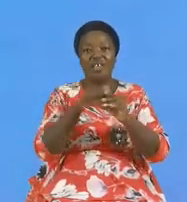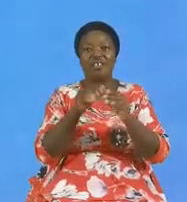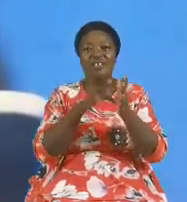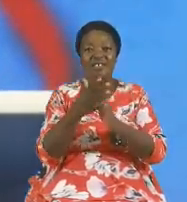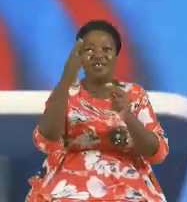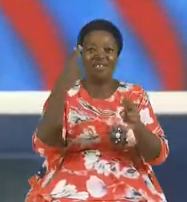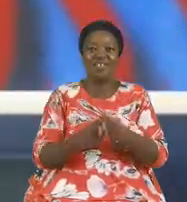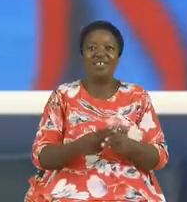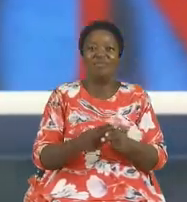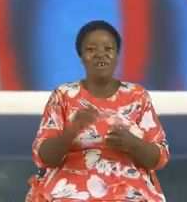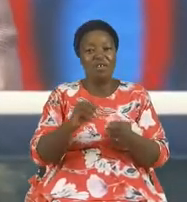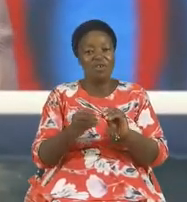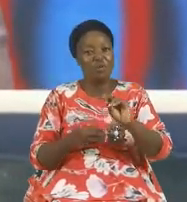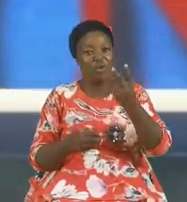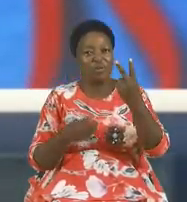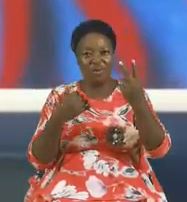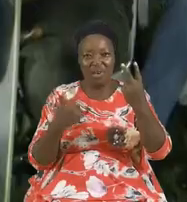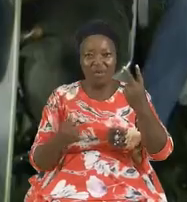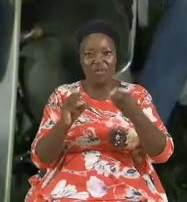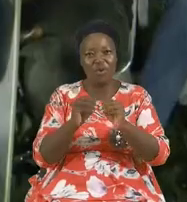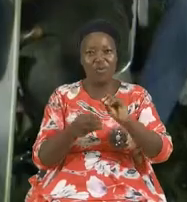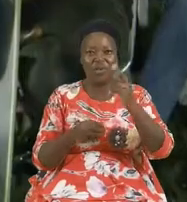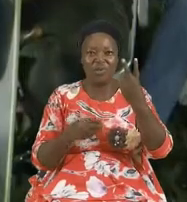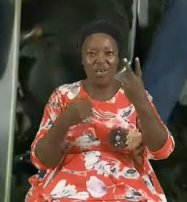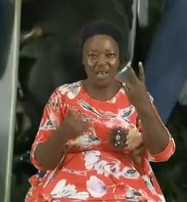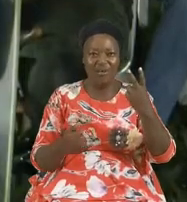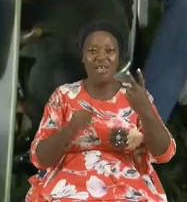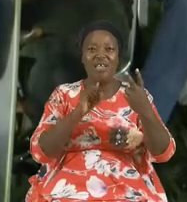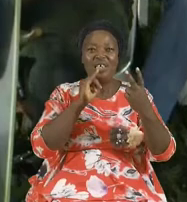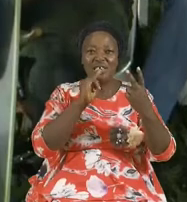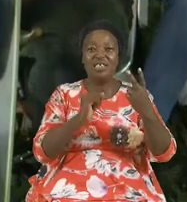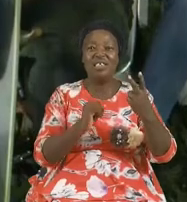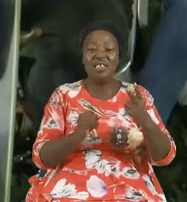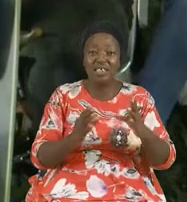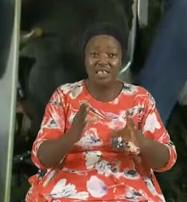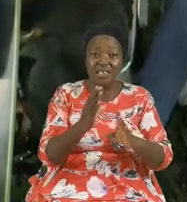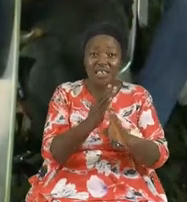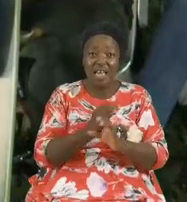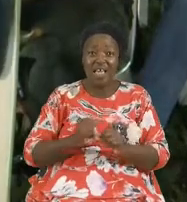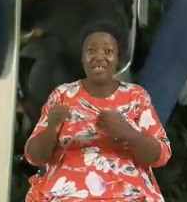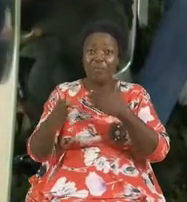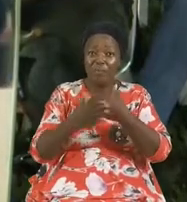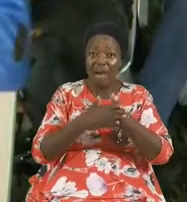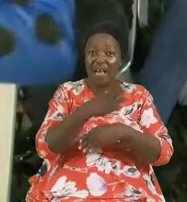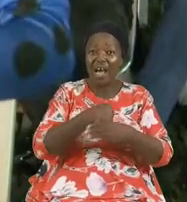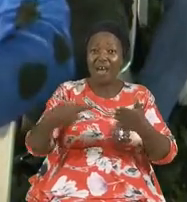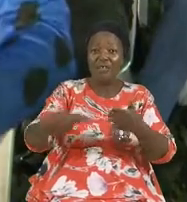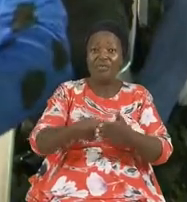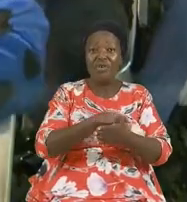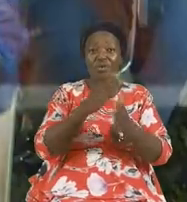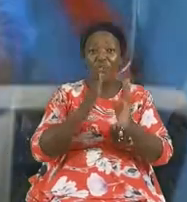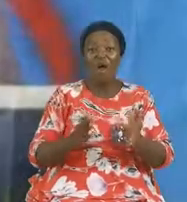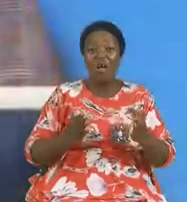Lord all the days of your life in Jesus' name. Number two now. Number two is